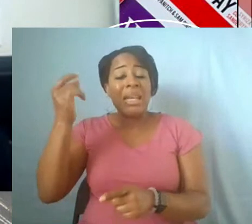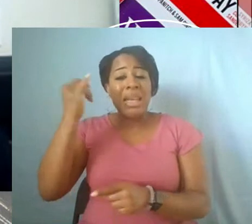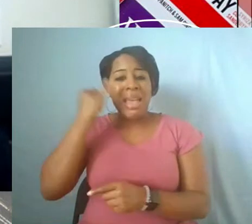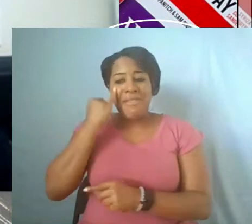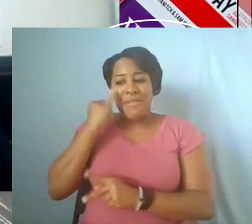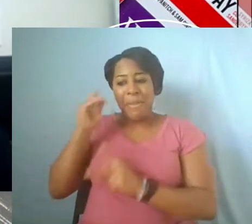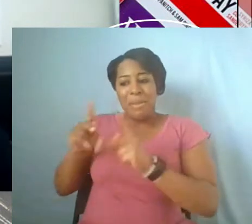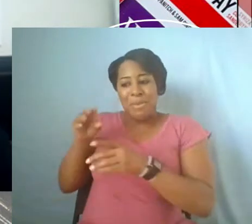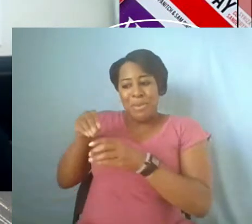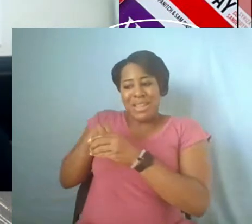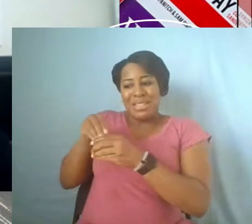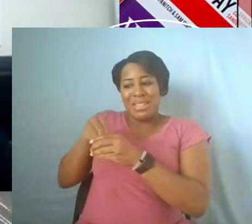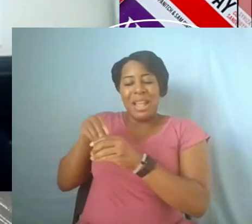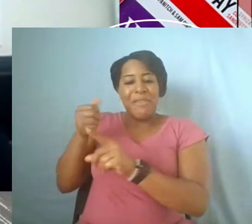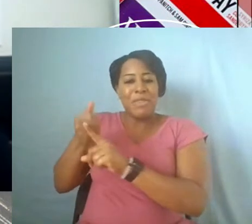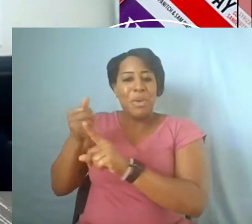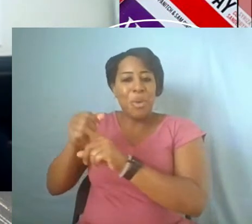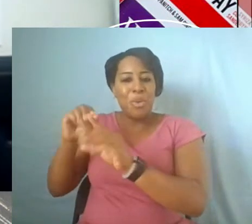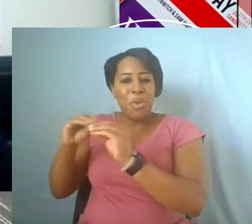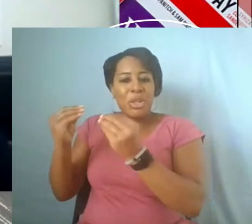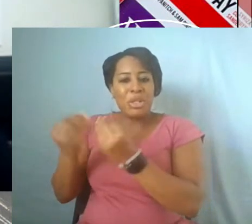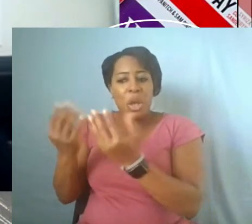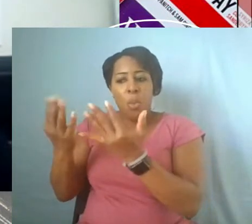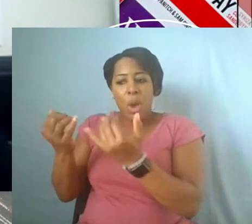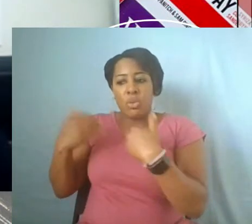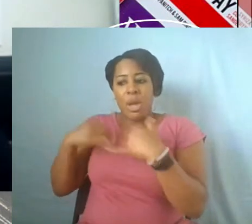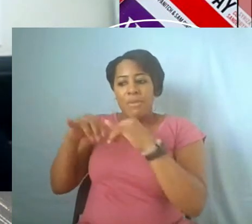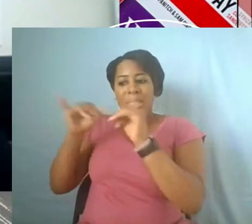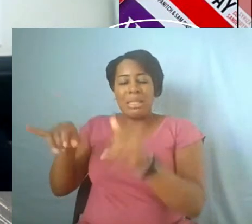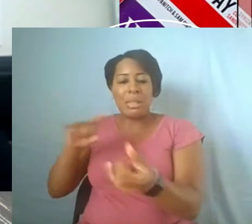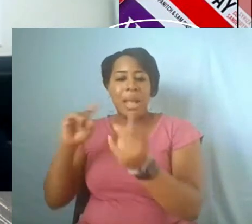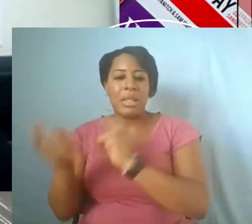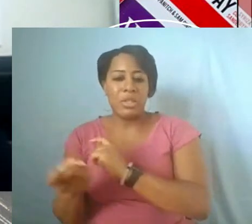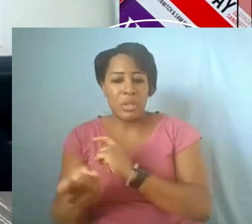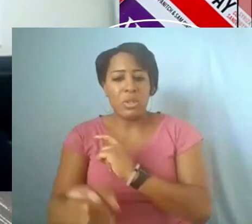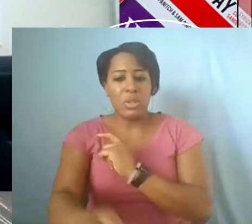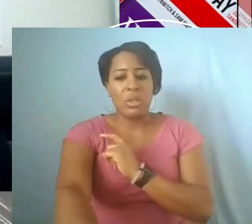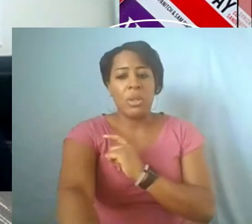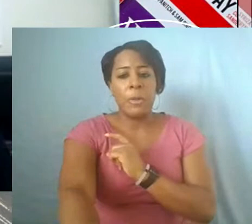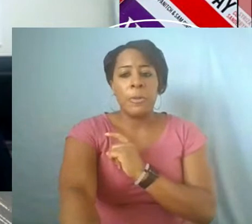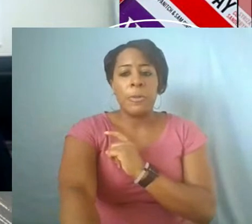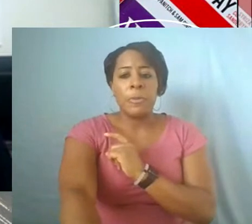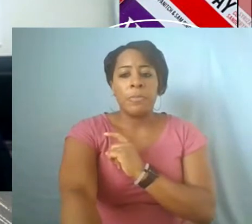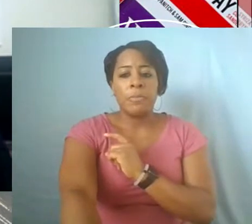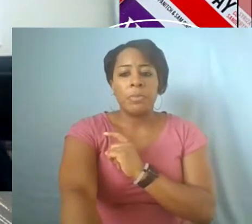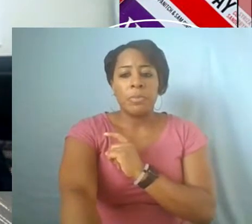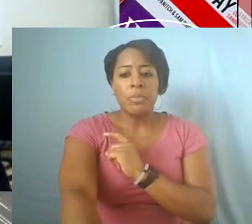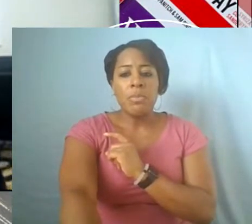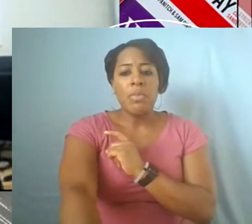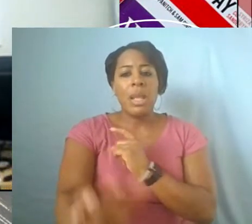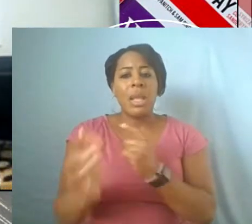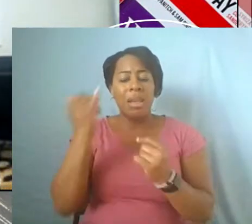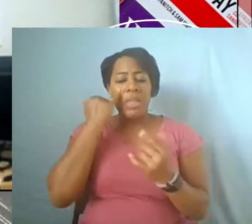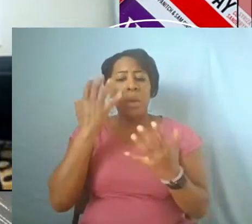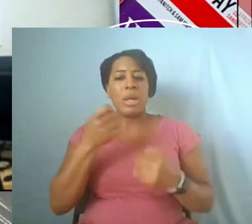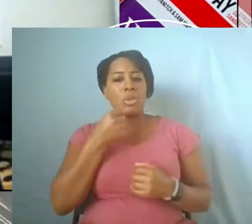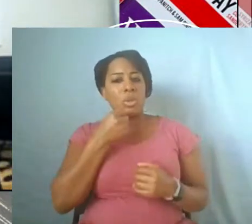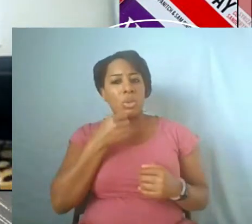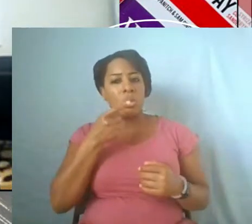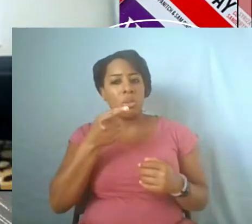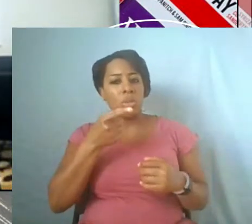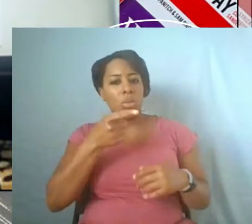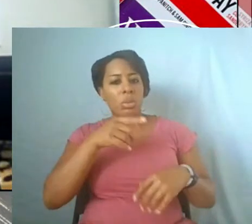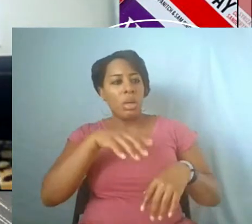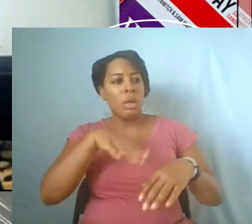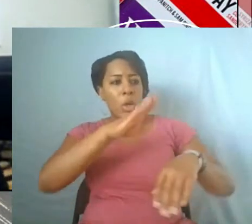own organization want to make systemic changes and tell them the so-called bad apples. Here at All of Us or None, we